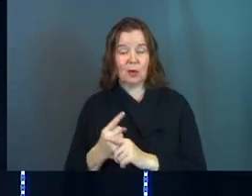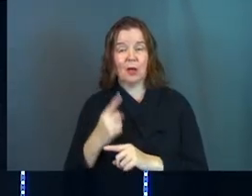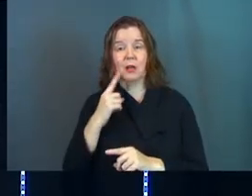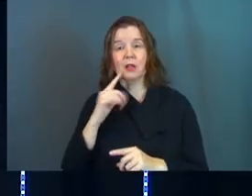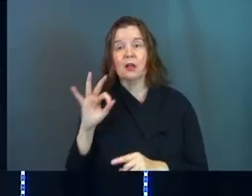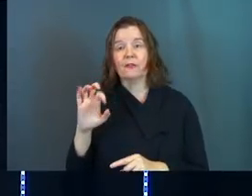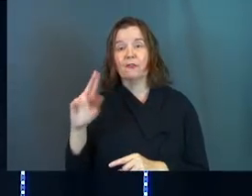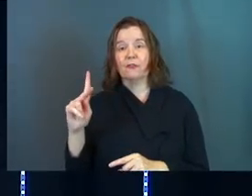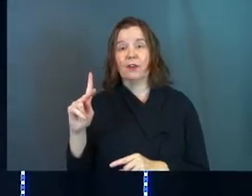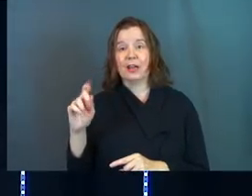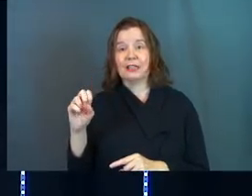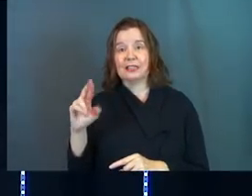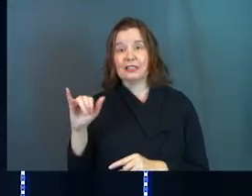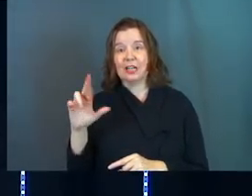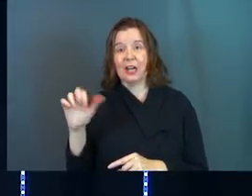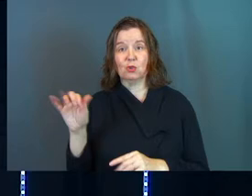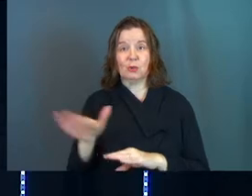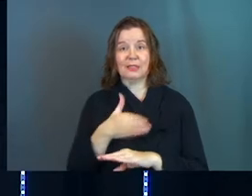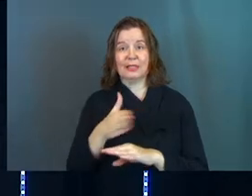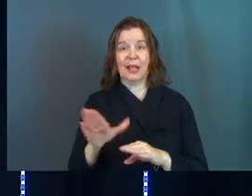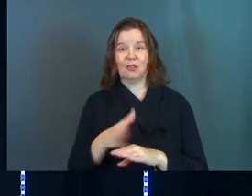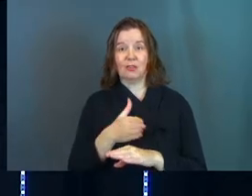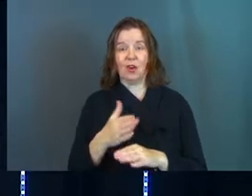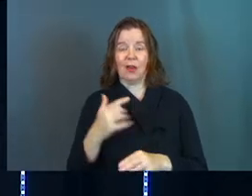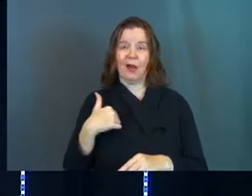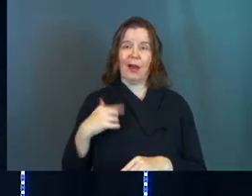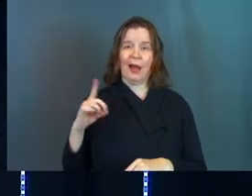Frank Sinatra is the one who's saying, I did it my way,